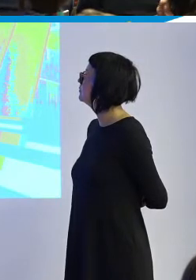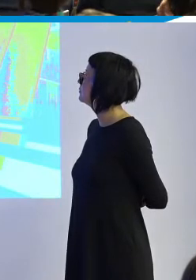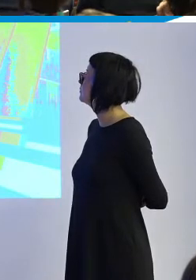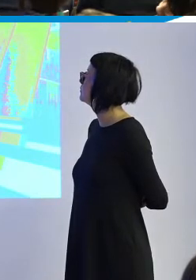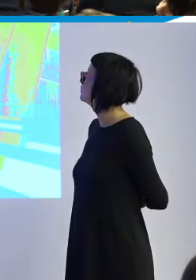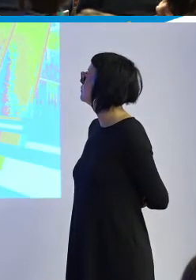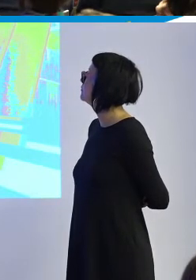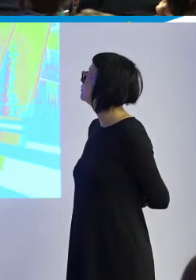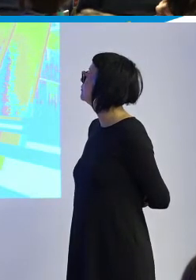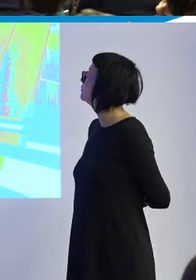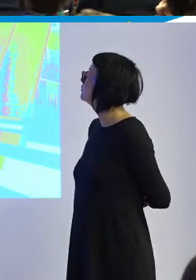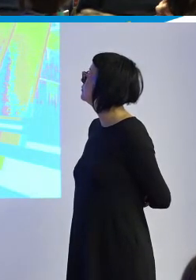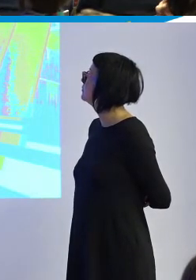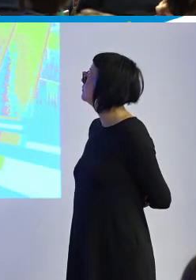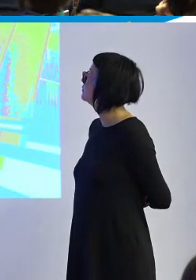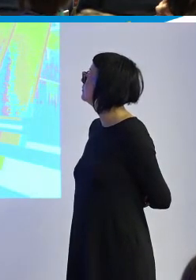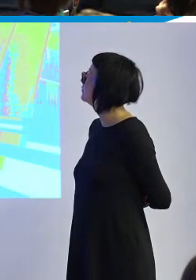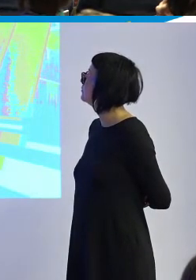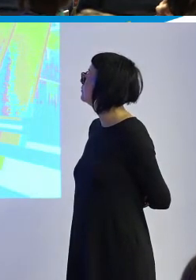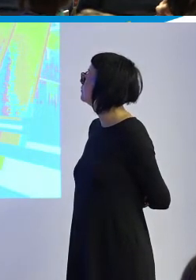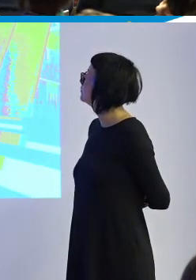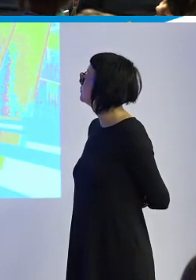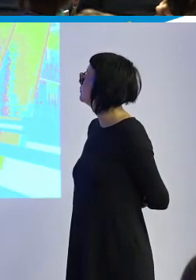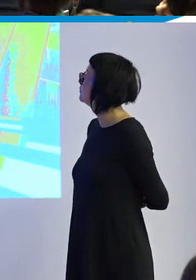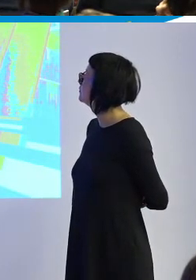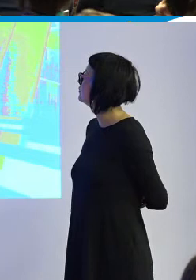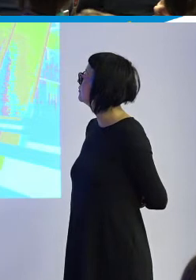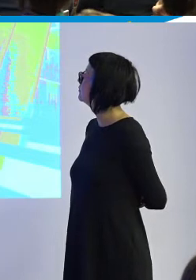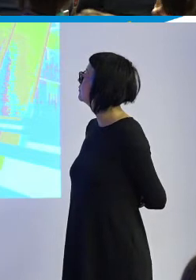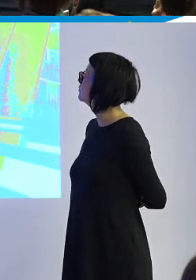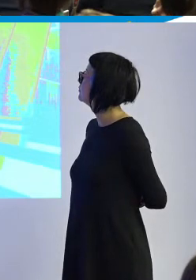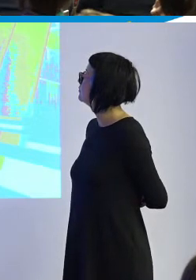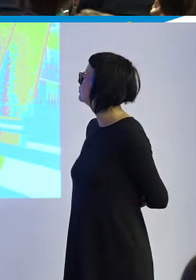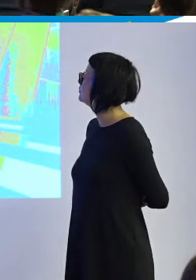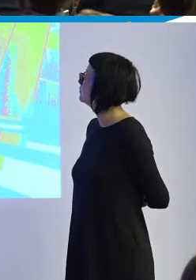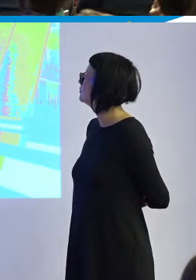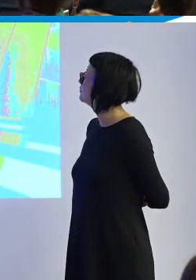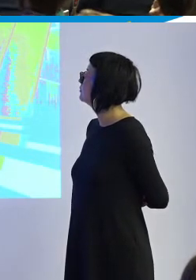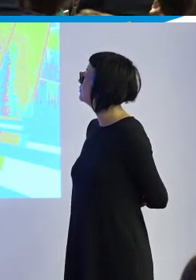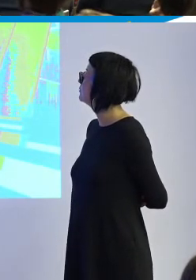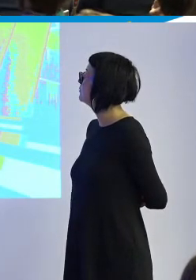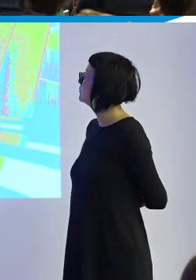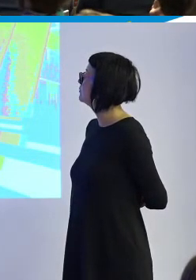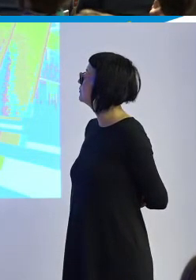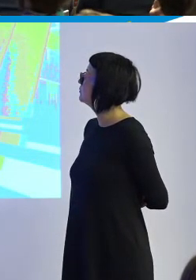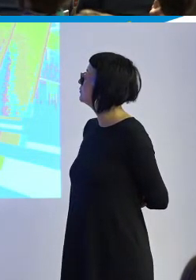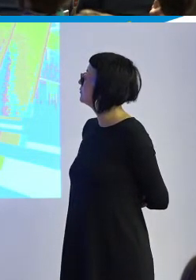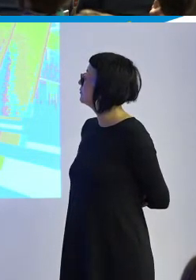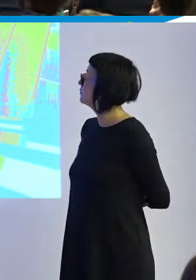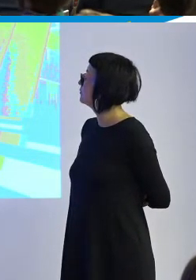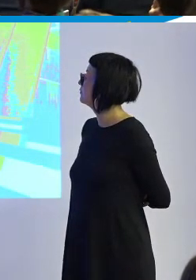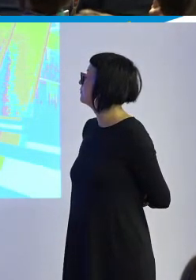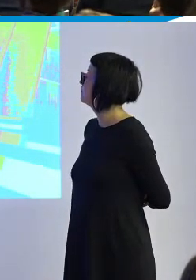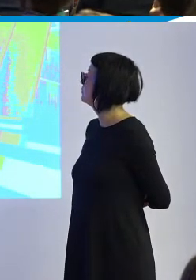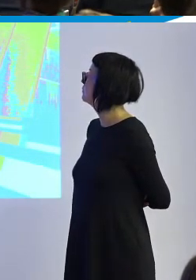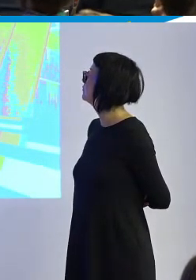there are many issues for both parties the staff and the residents for the staff moving the residents from a bed to a wheelchair